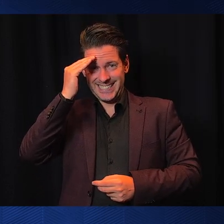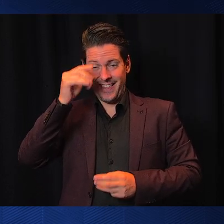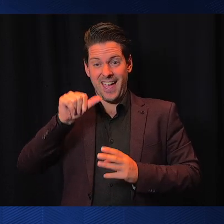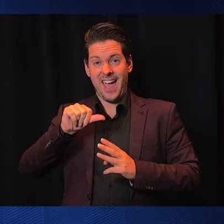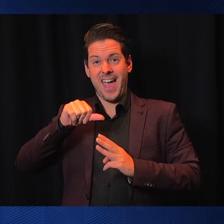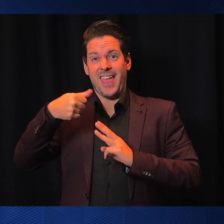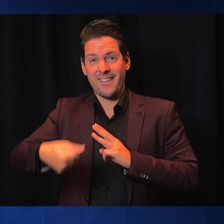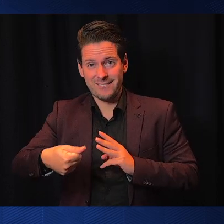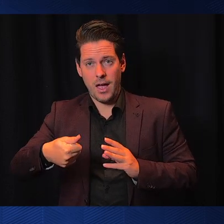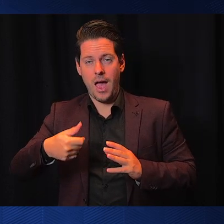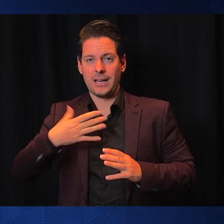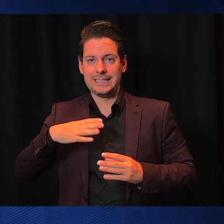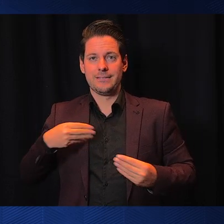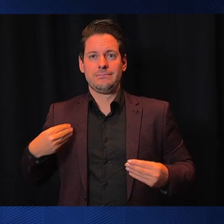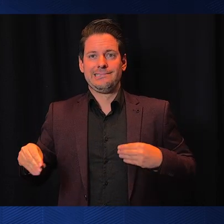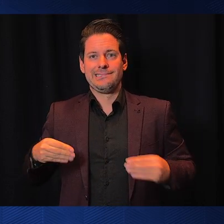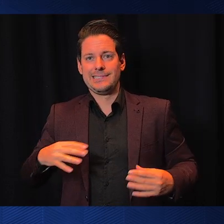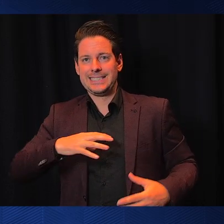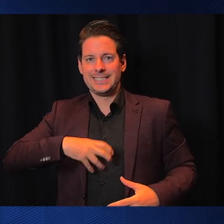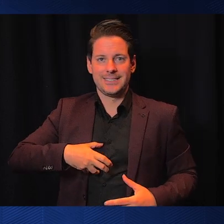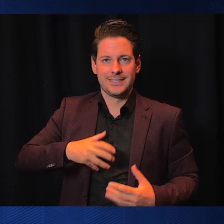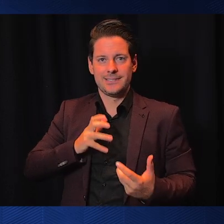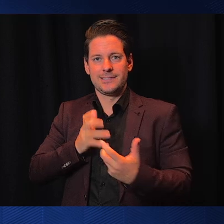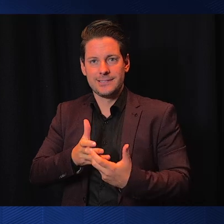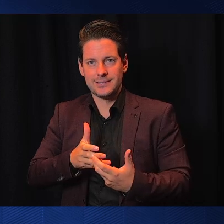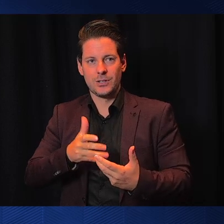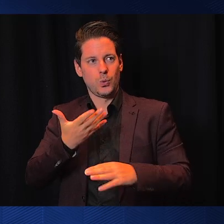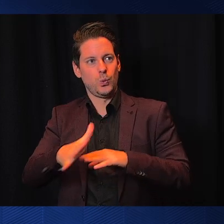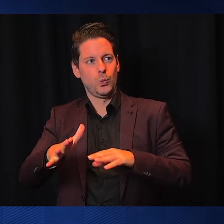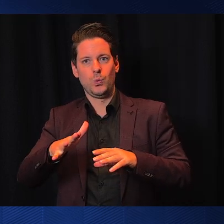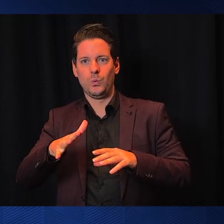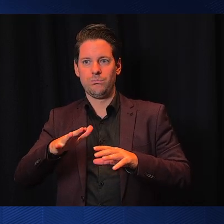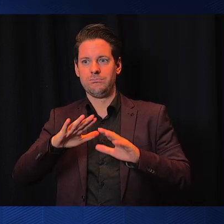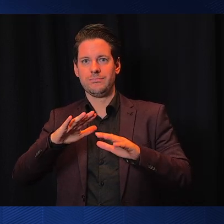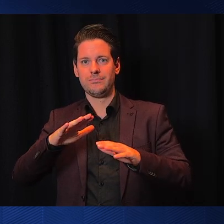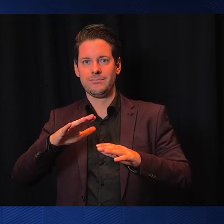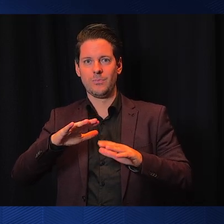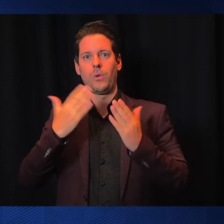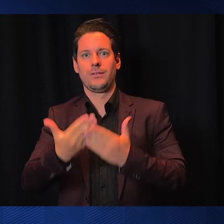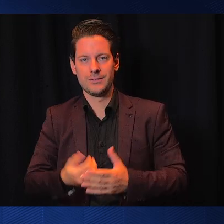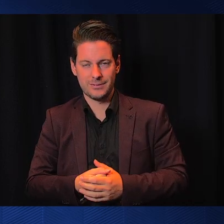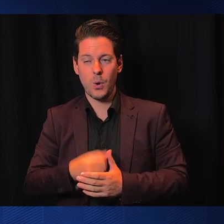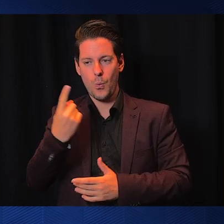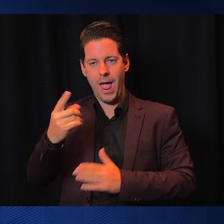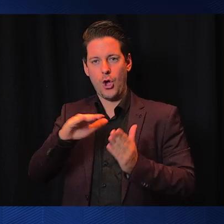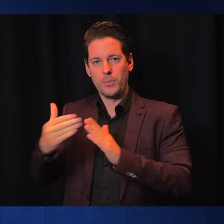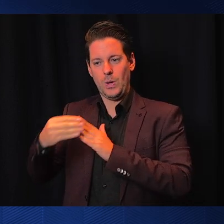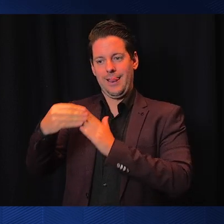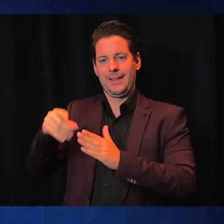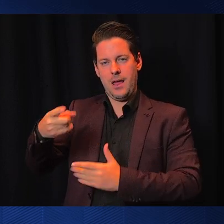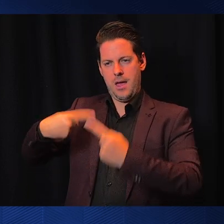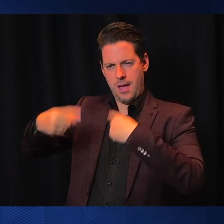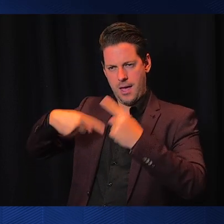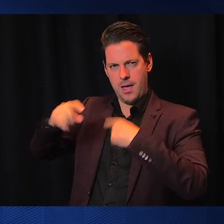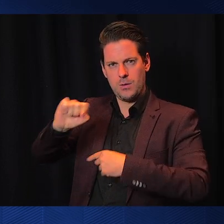to recovery, another woman leader, community leader, shared her story. And here